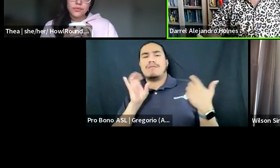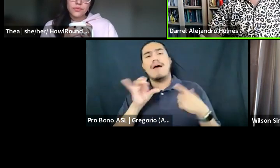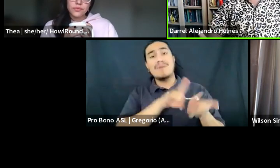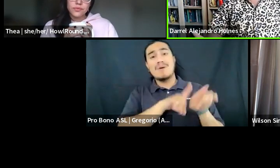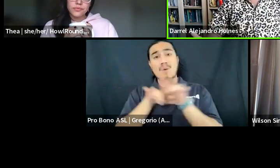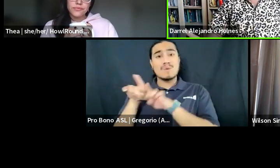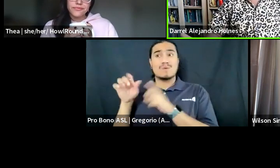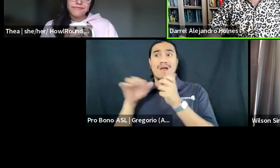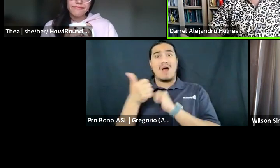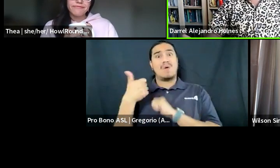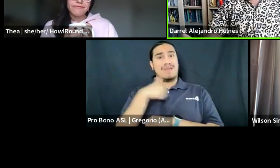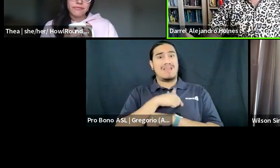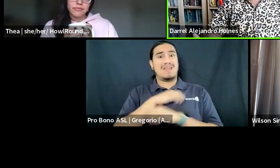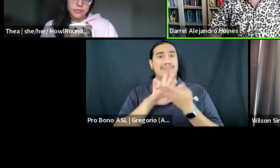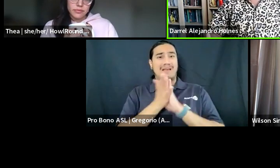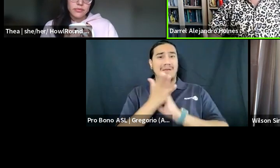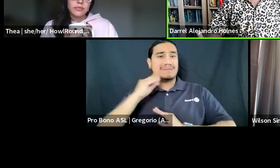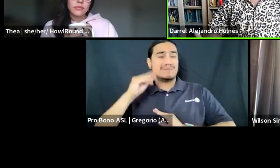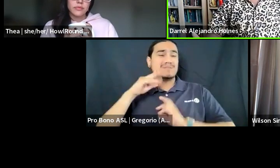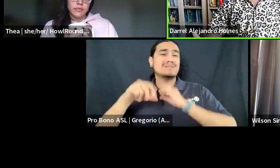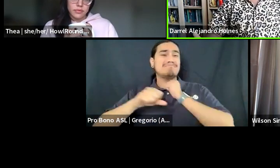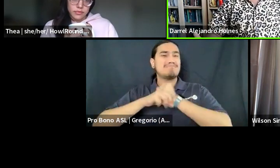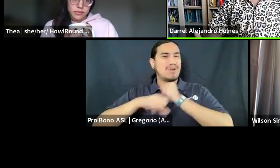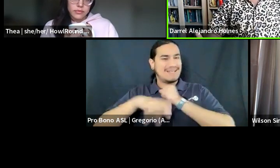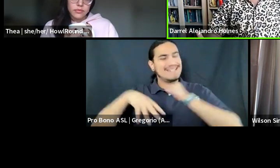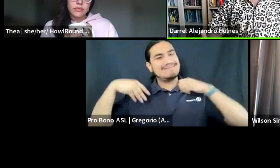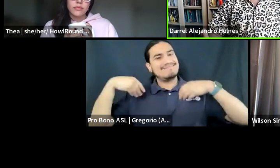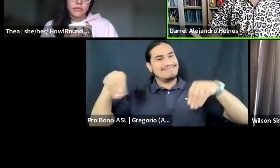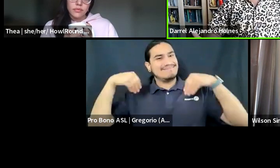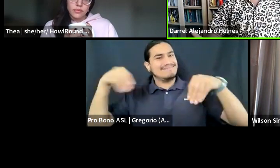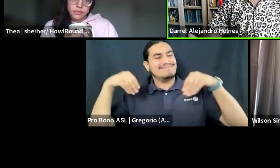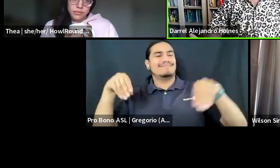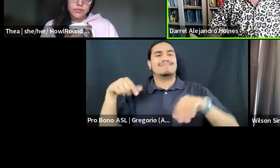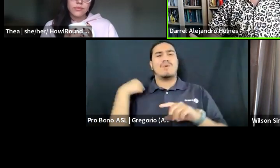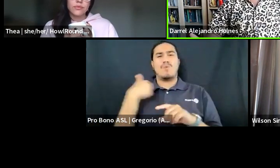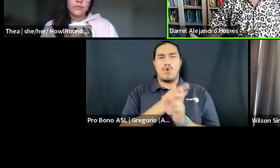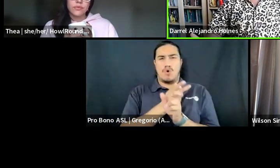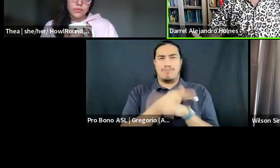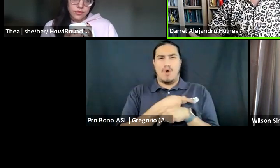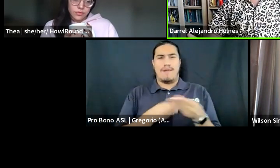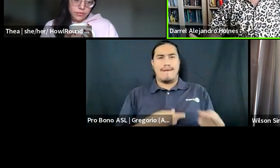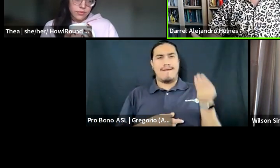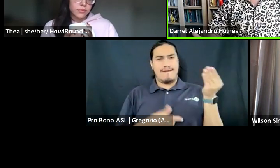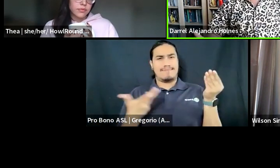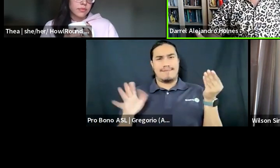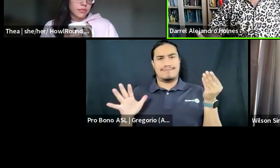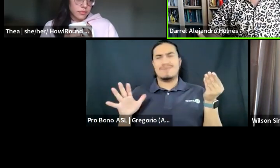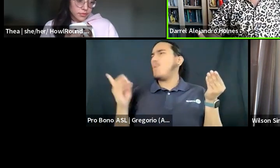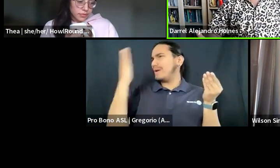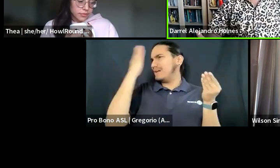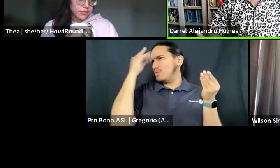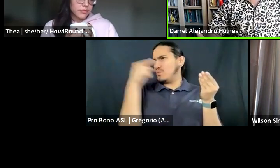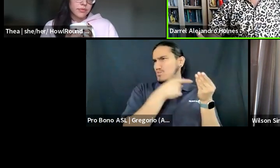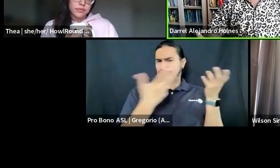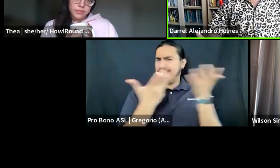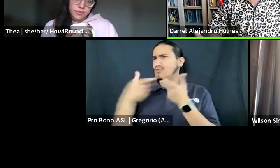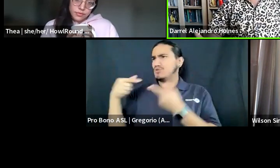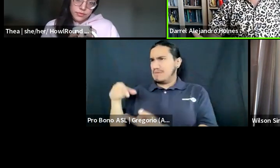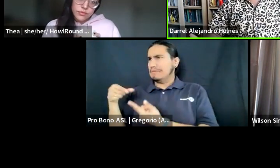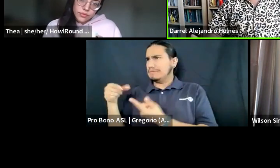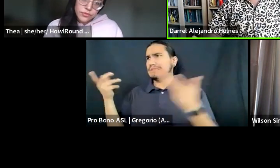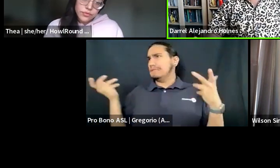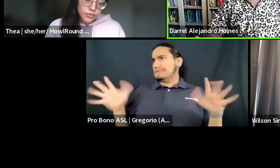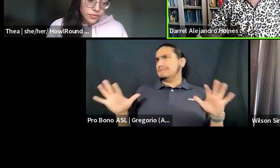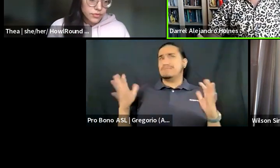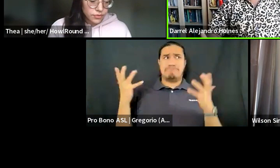products in this marketplace, right? Like, it's like, oh, we already know you and we know that you have a